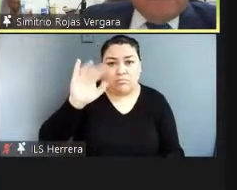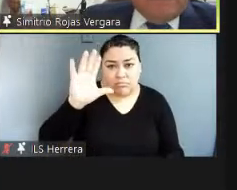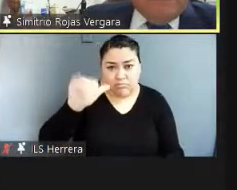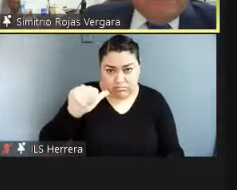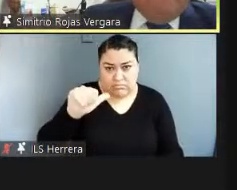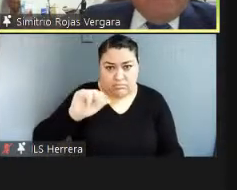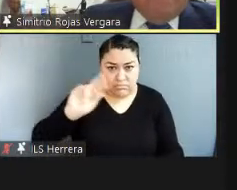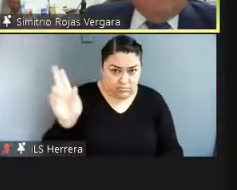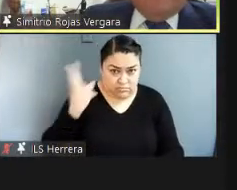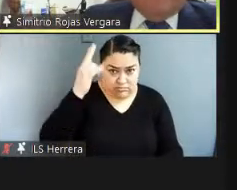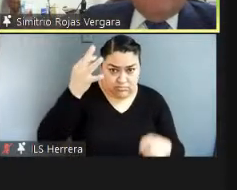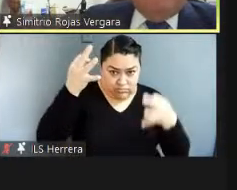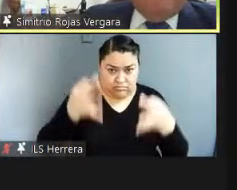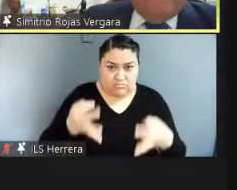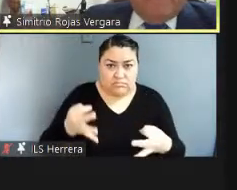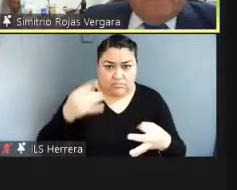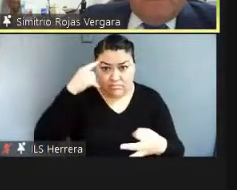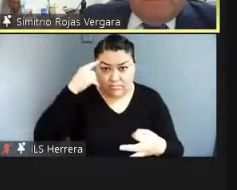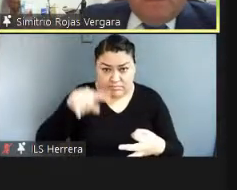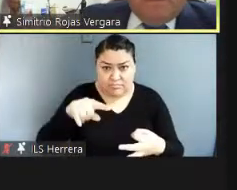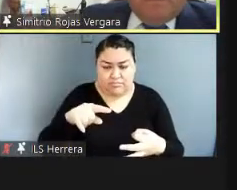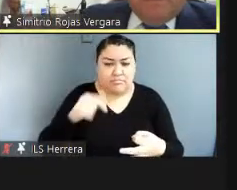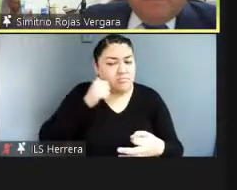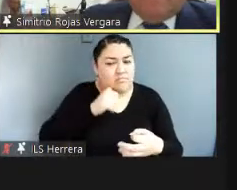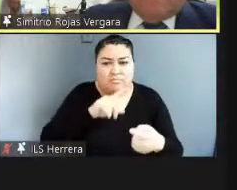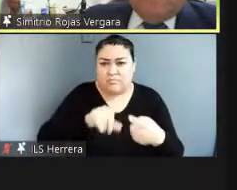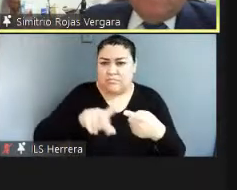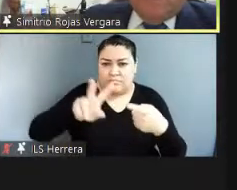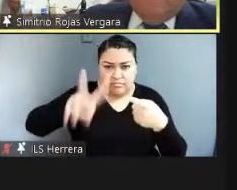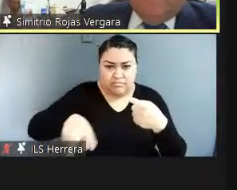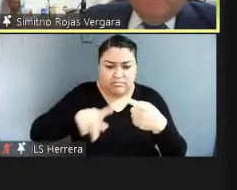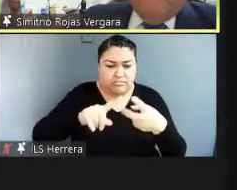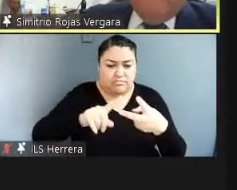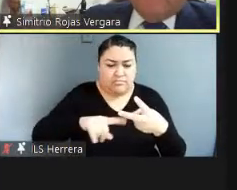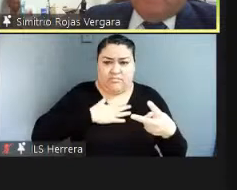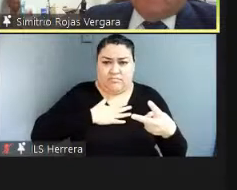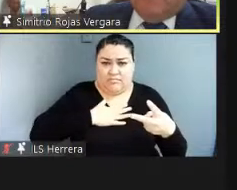Commitment to and respect for ethical universal values that include